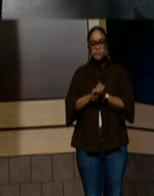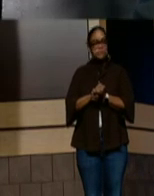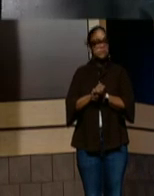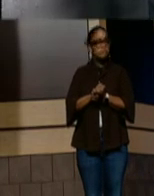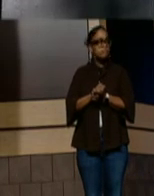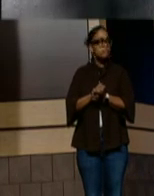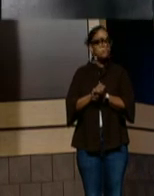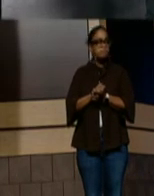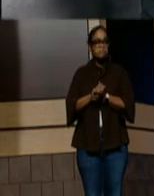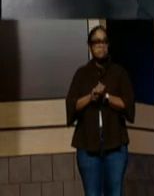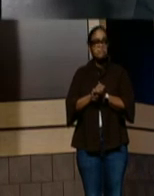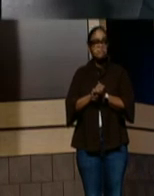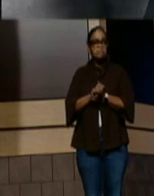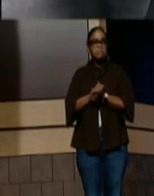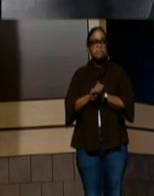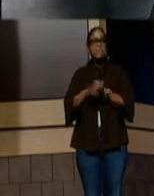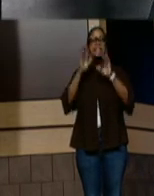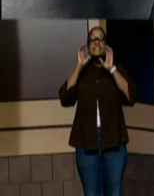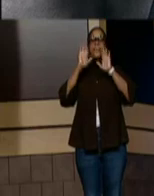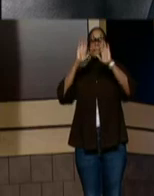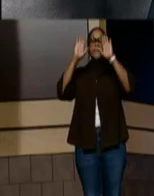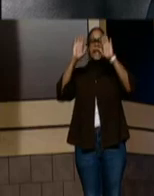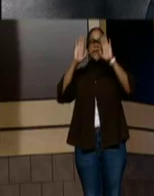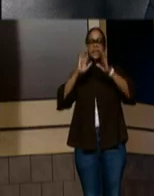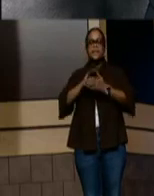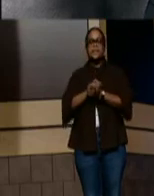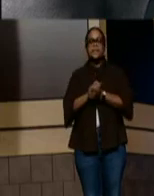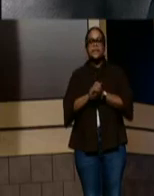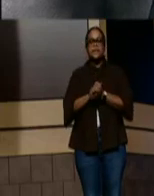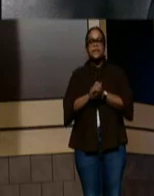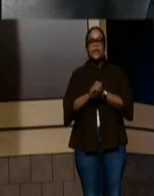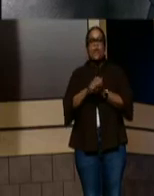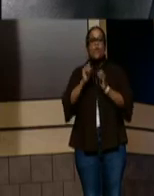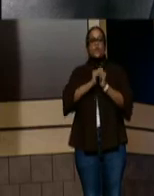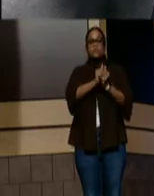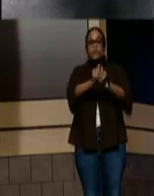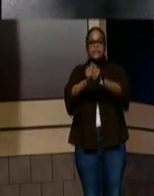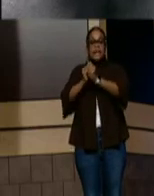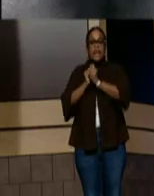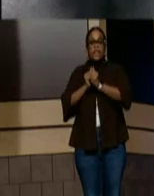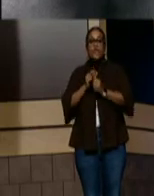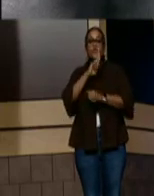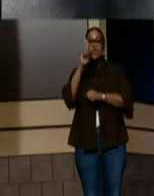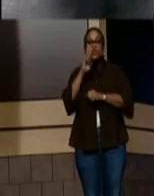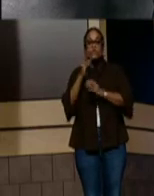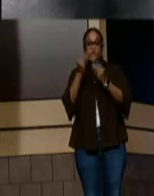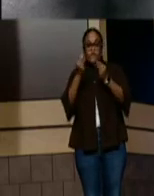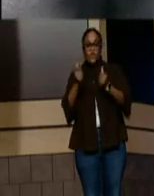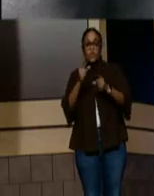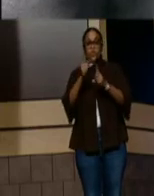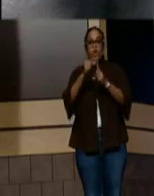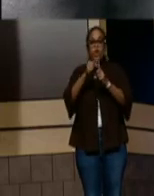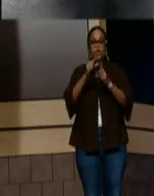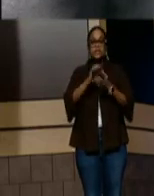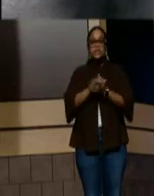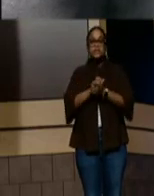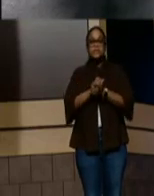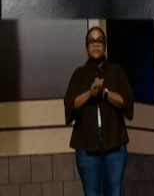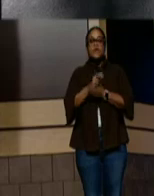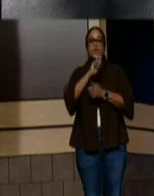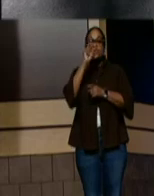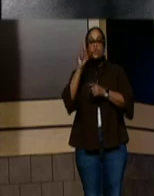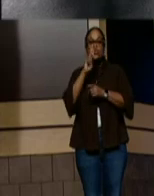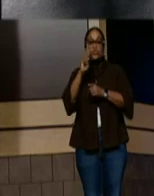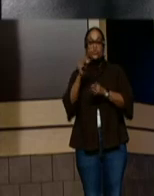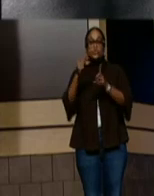and Dr. Muncy. It's amazing what has brought us together. You used a couple words. I like to reference those words. You used the word